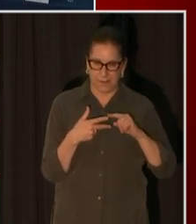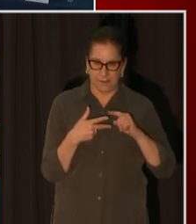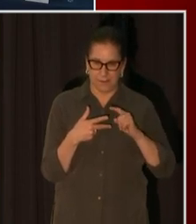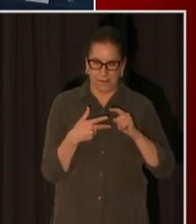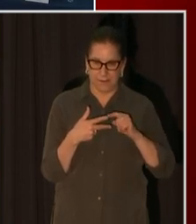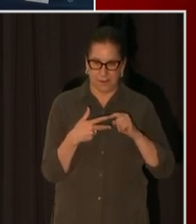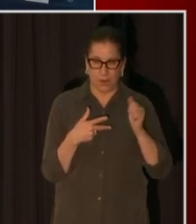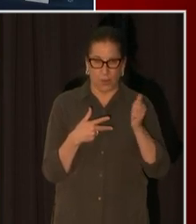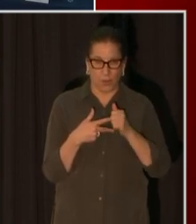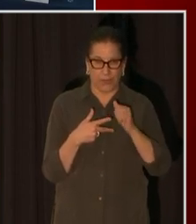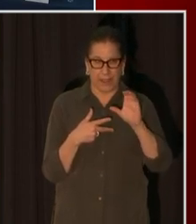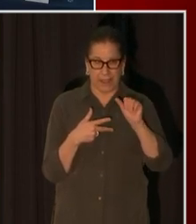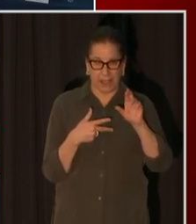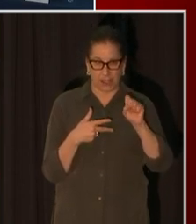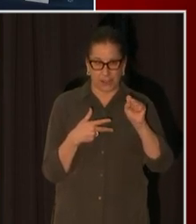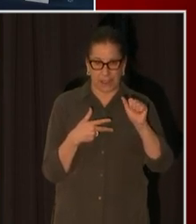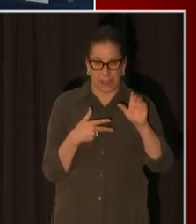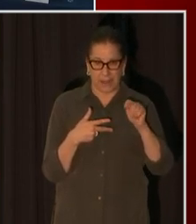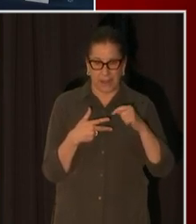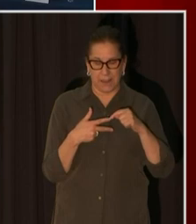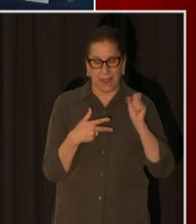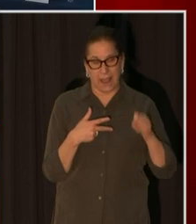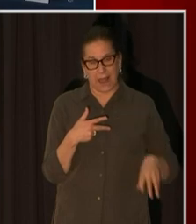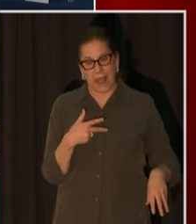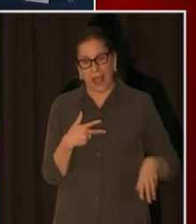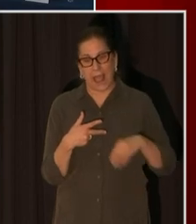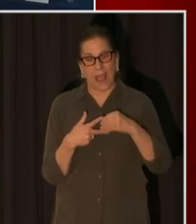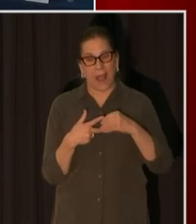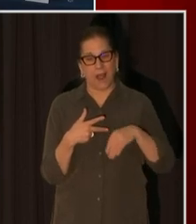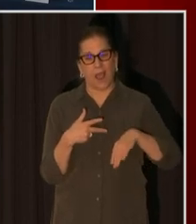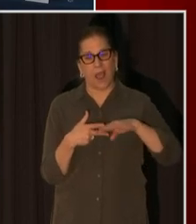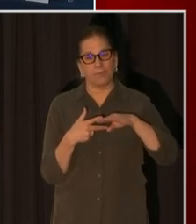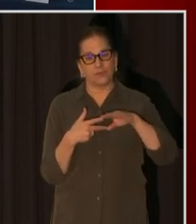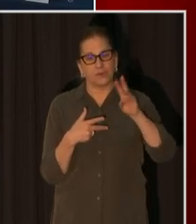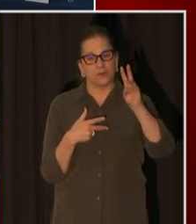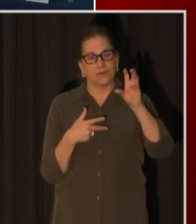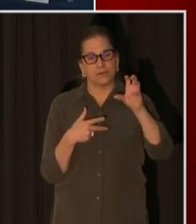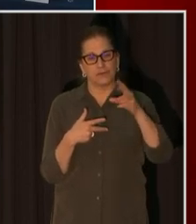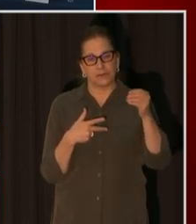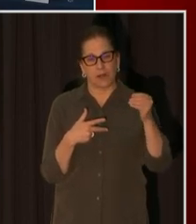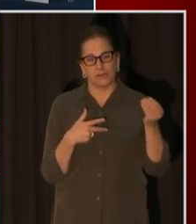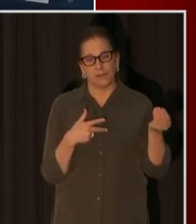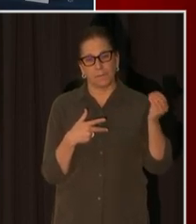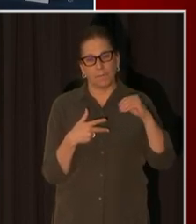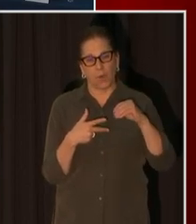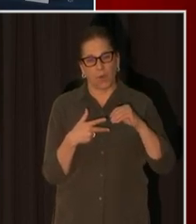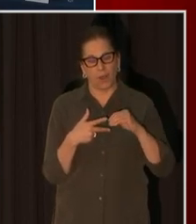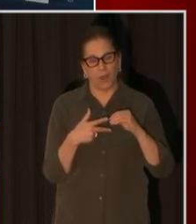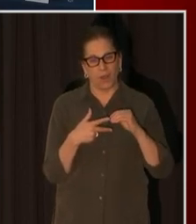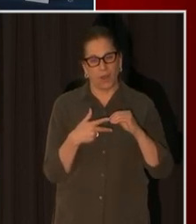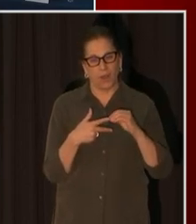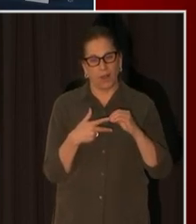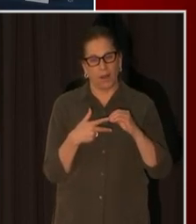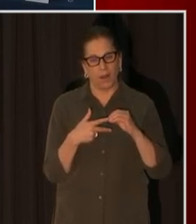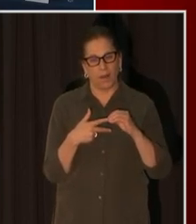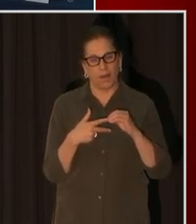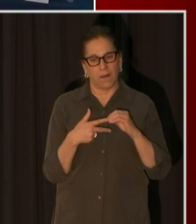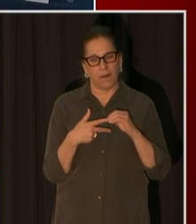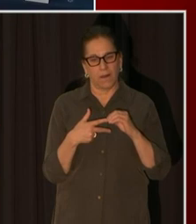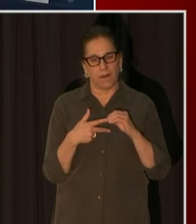about what we have available at the Department of Employment Services, and how